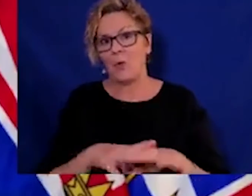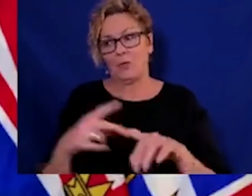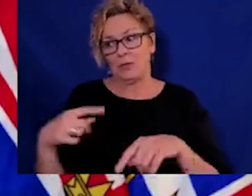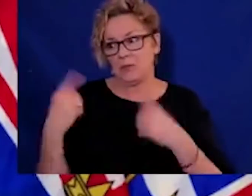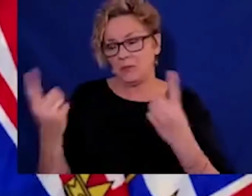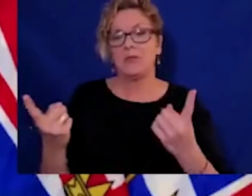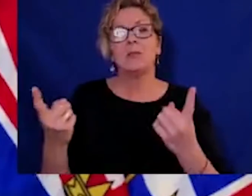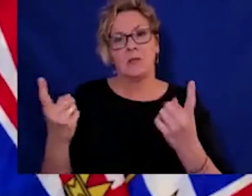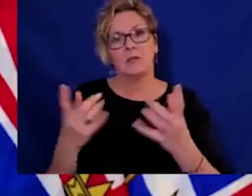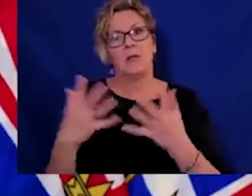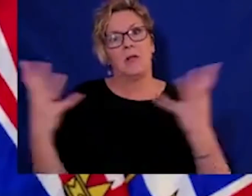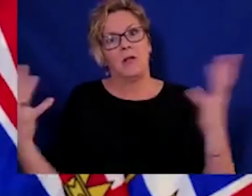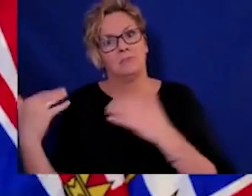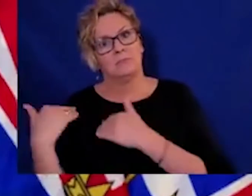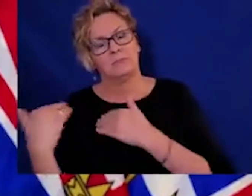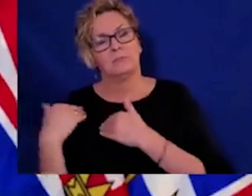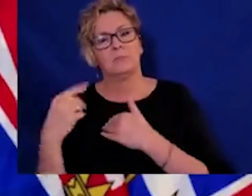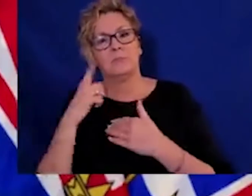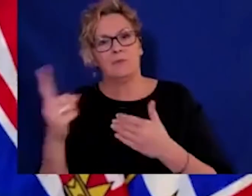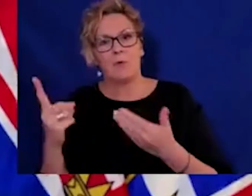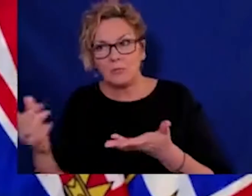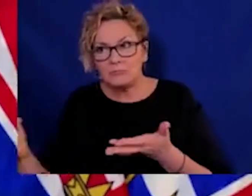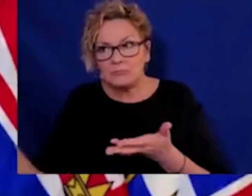to feed into a single